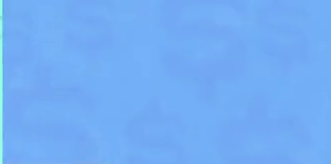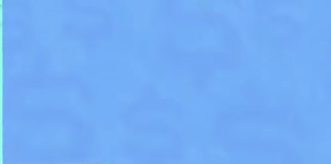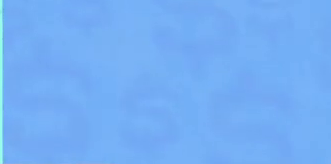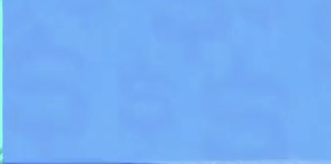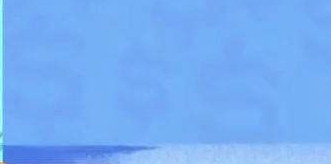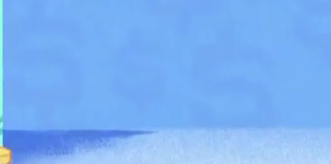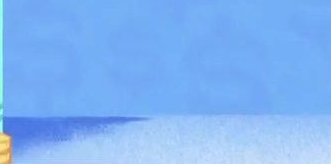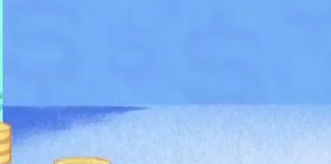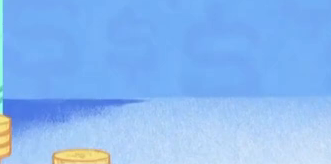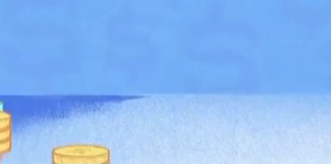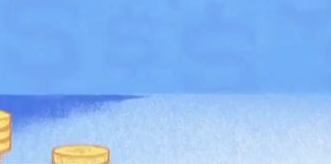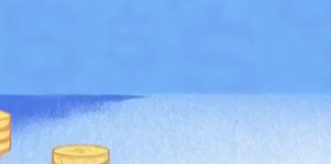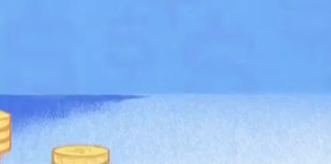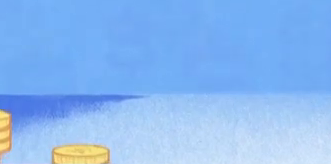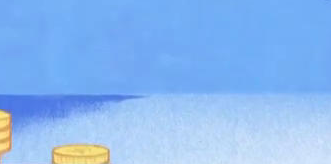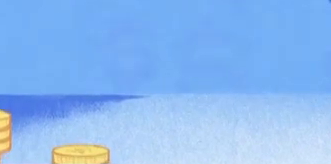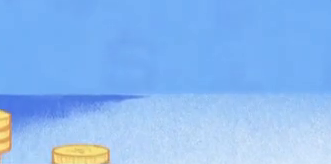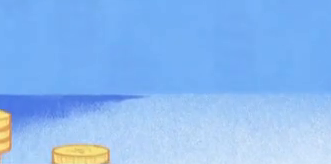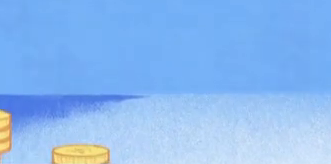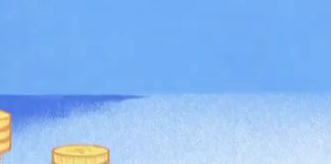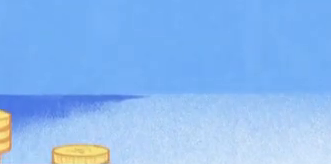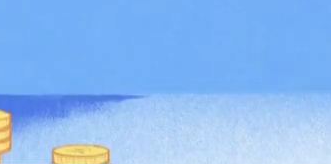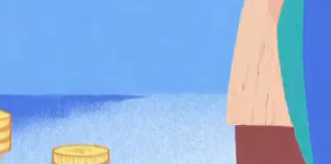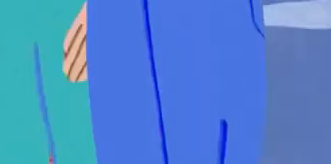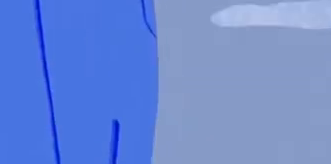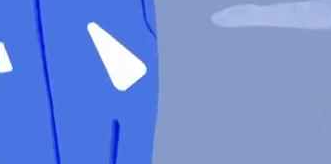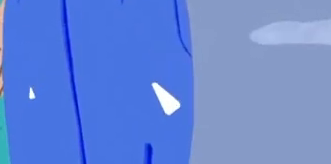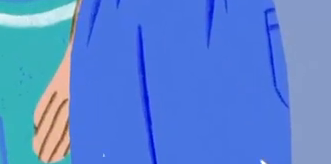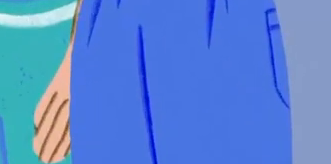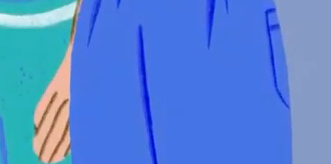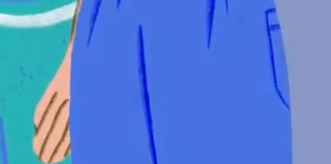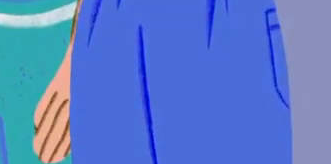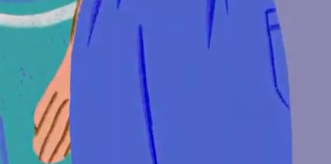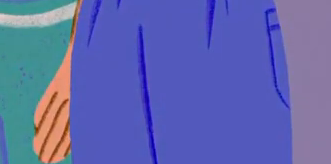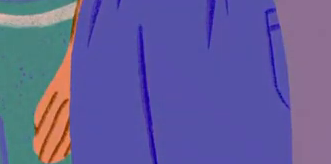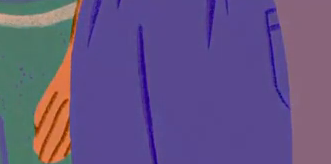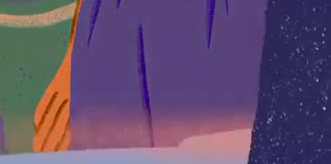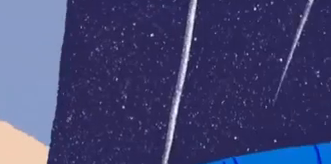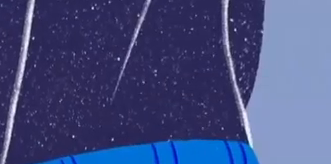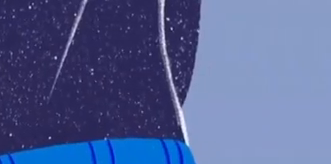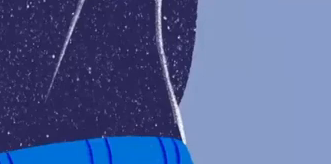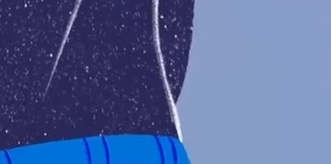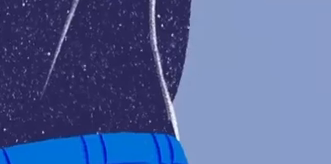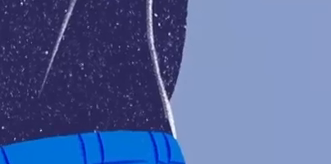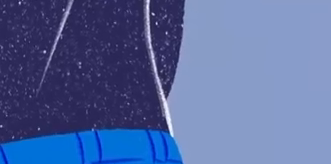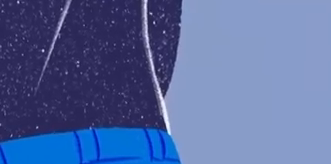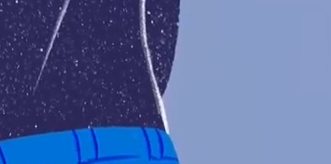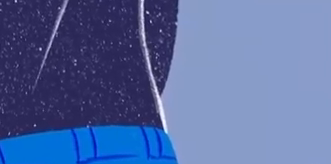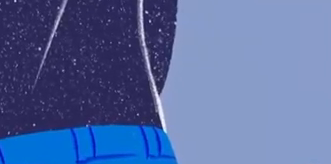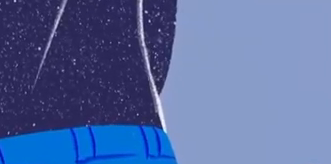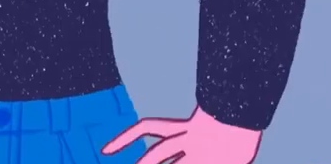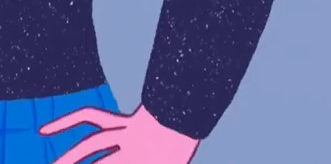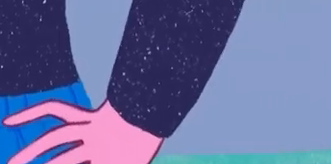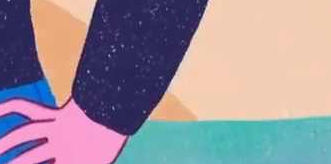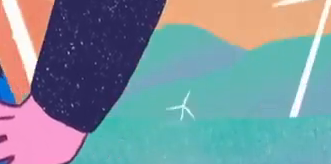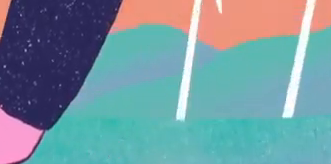Women in Australia retire with 35% less super than men, and we're sick of it. The system was never built for